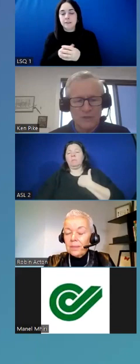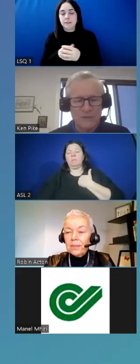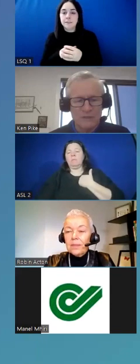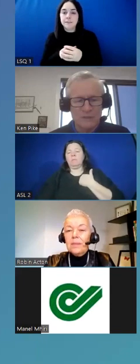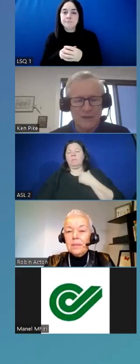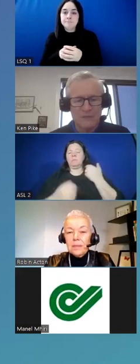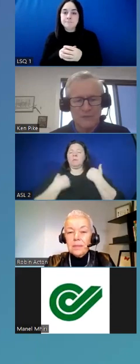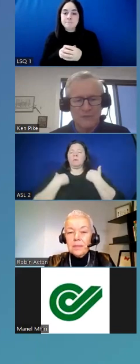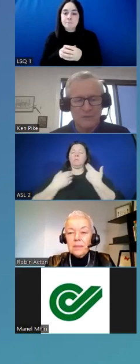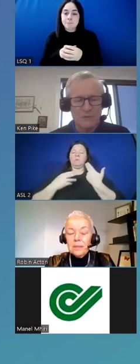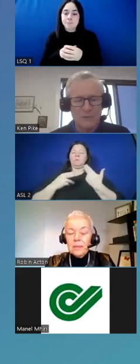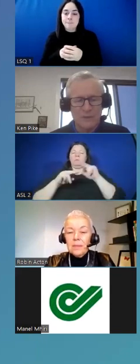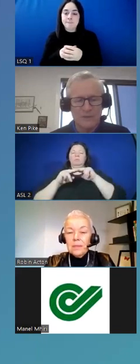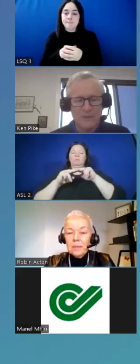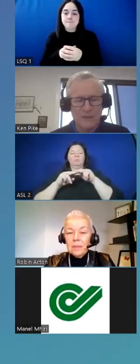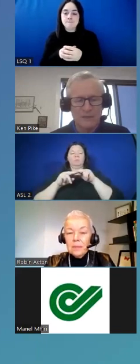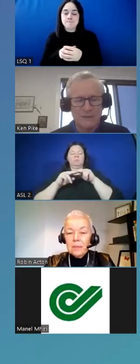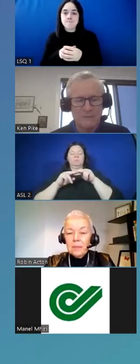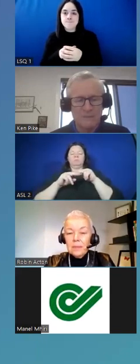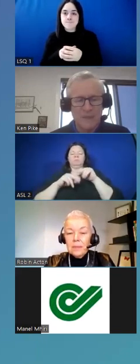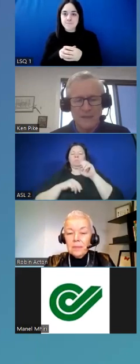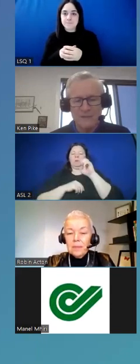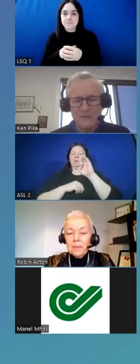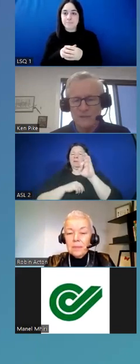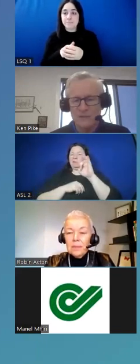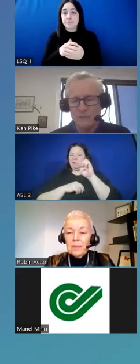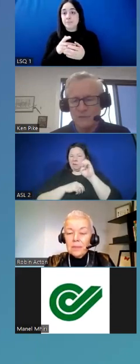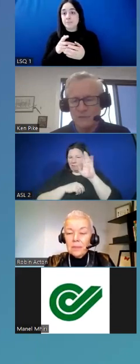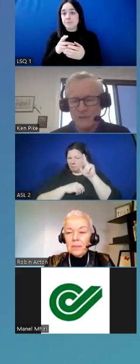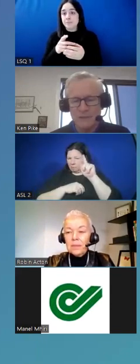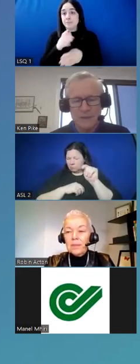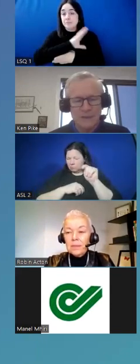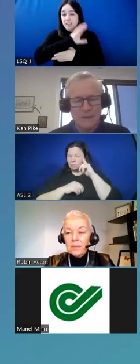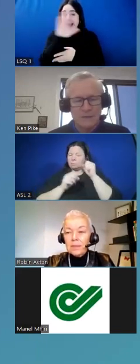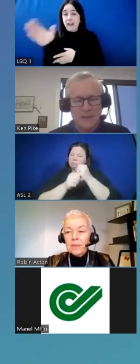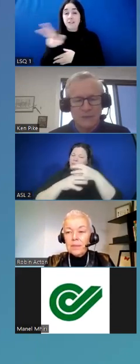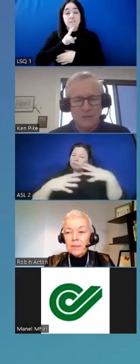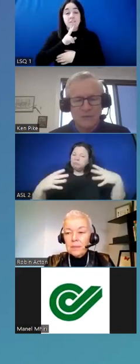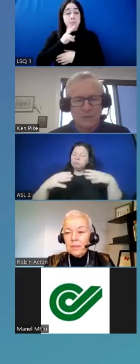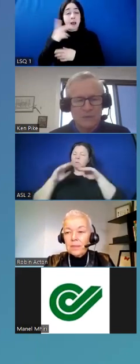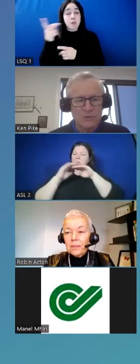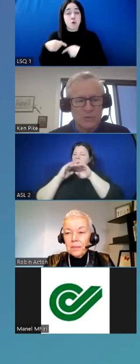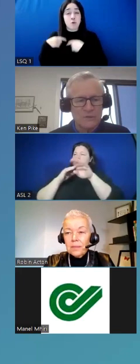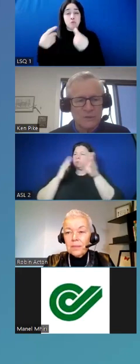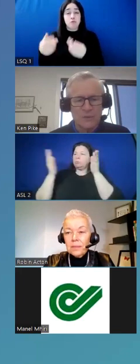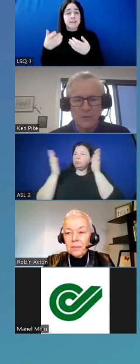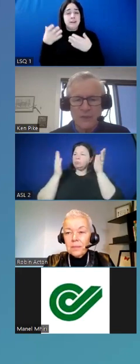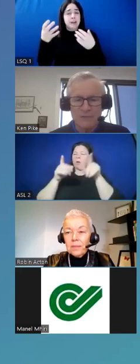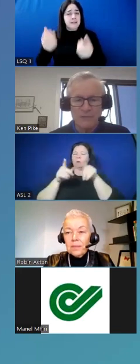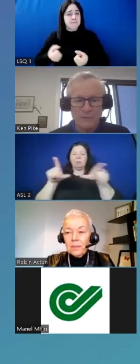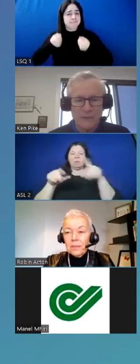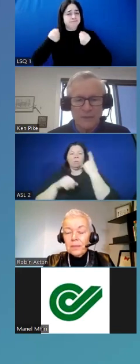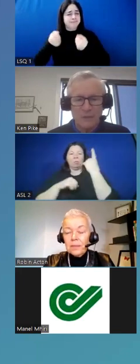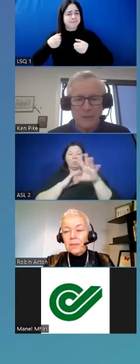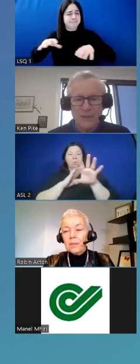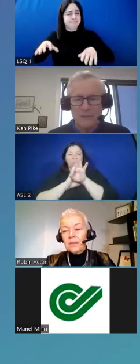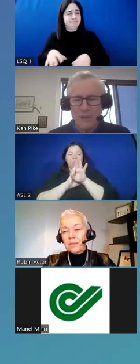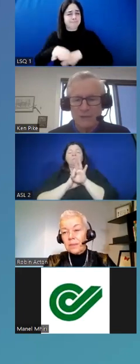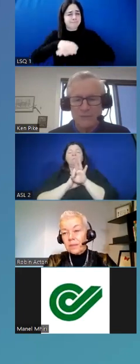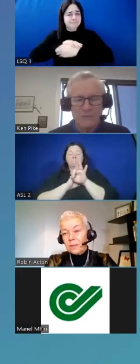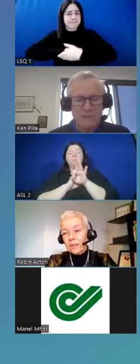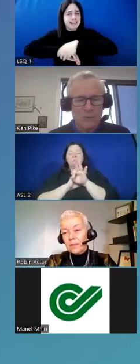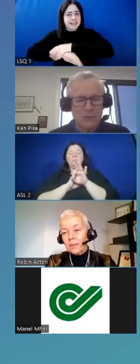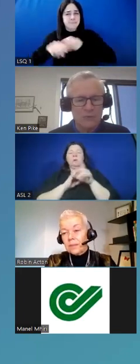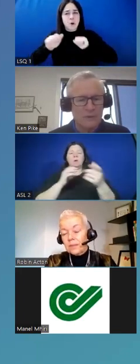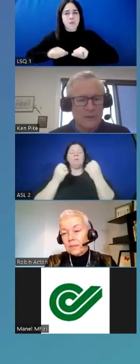sort of increasing efforts to expand access to services in the language of one's choice. But we have a